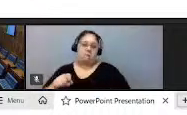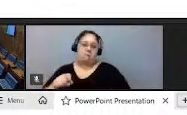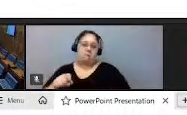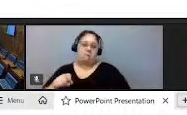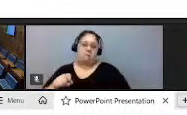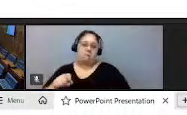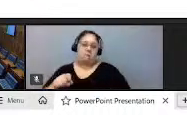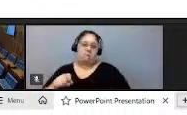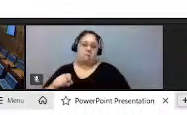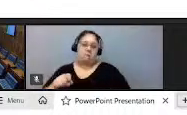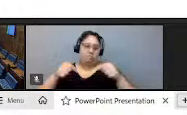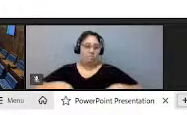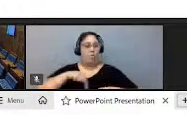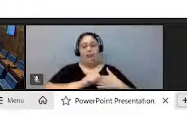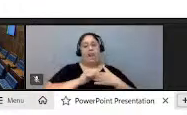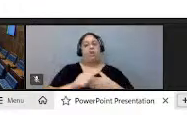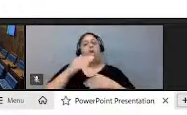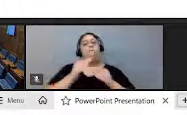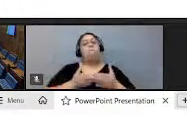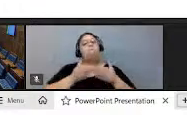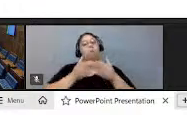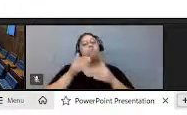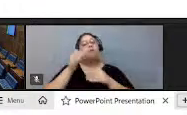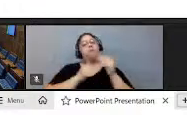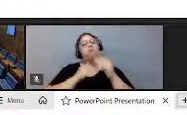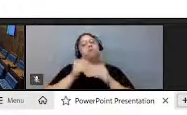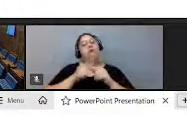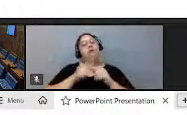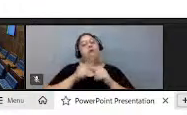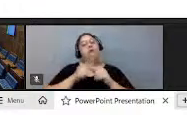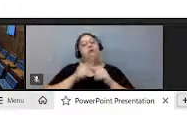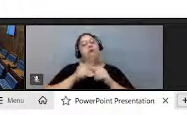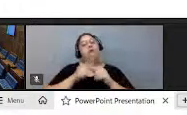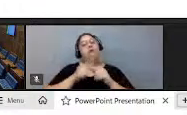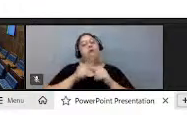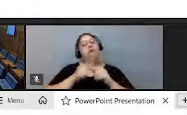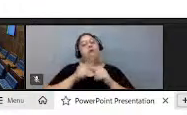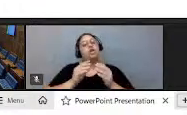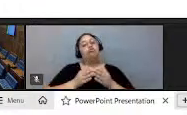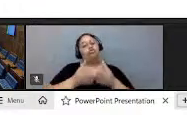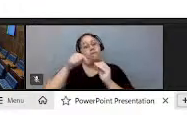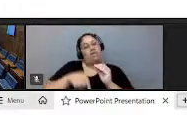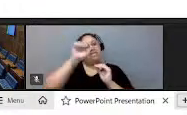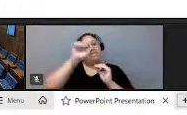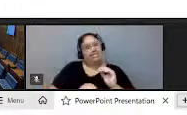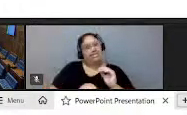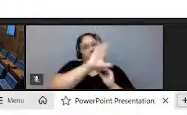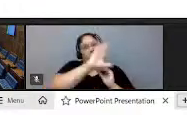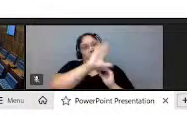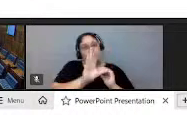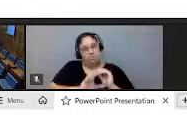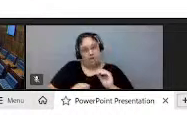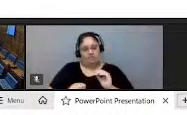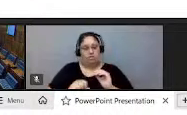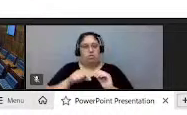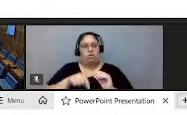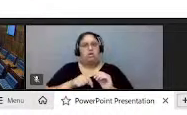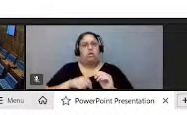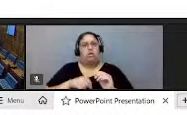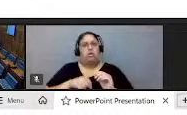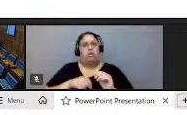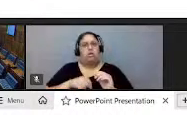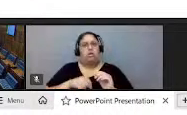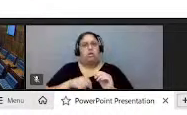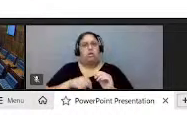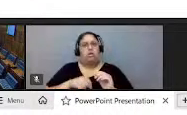being a leading boat building and Ship Repair Hub in subsaharan Africa and then lastly I think as I touched on some of these elements already